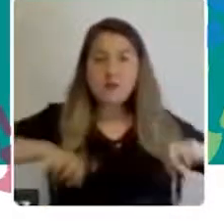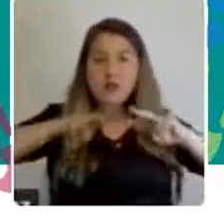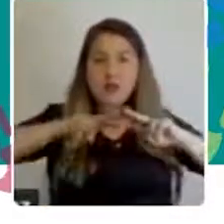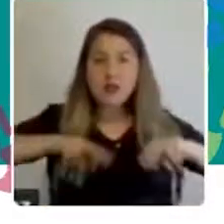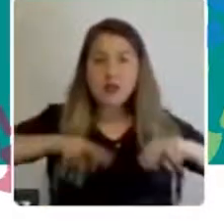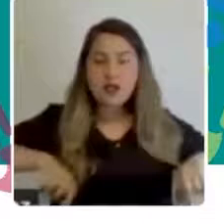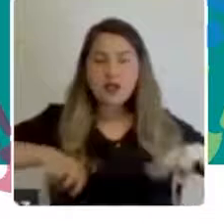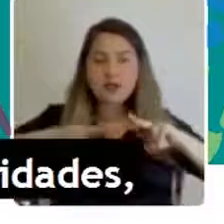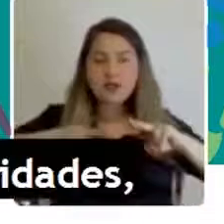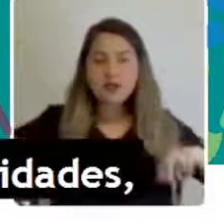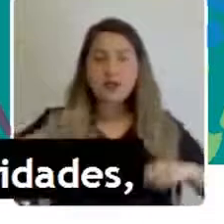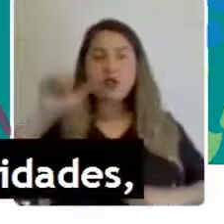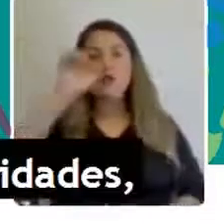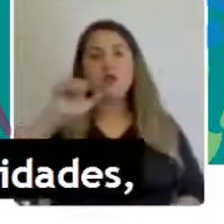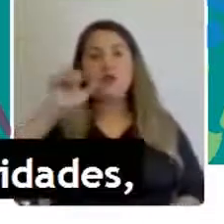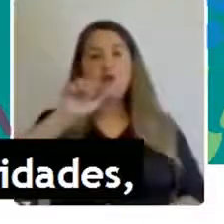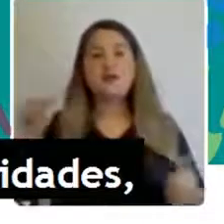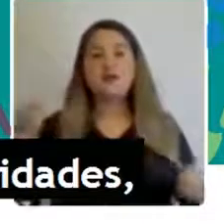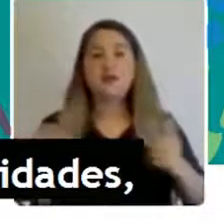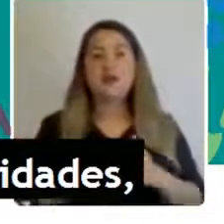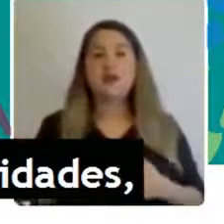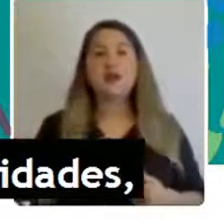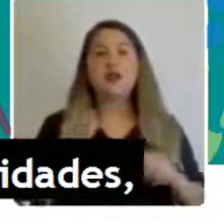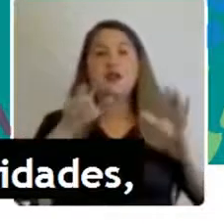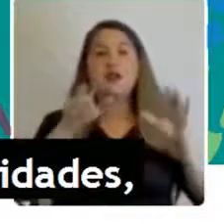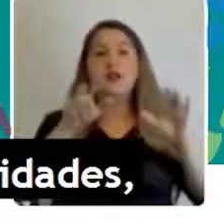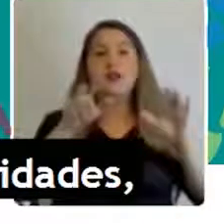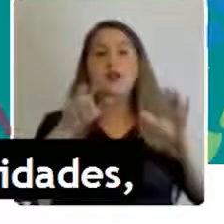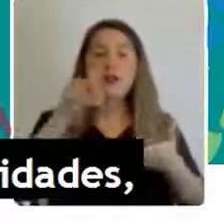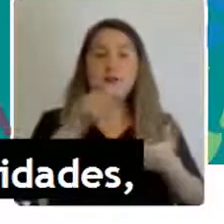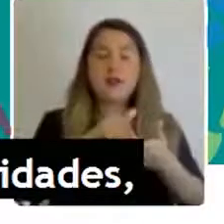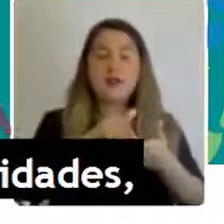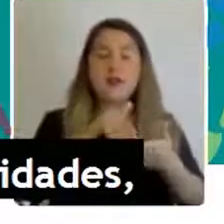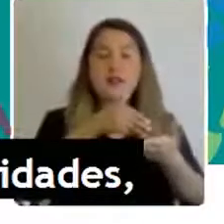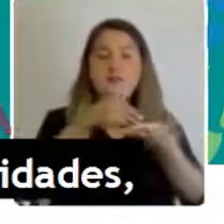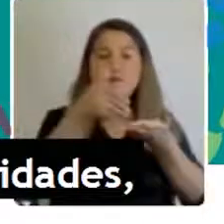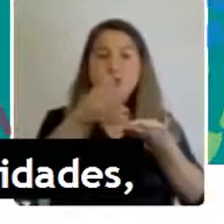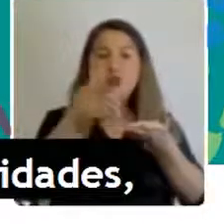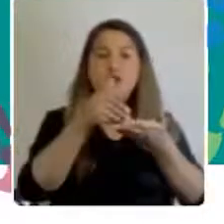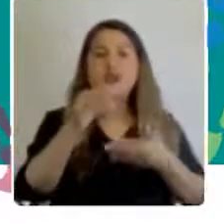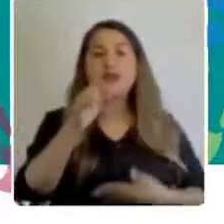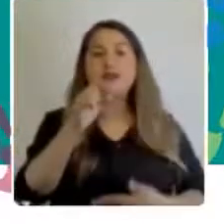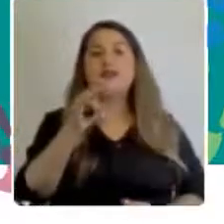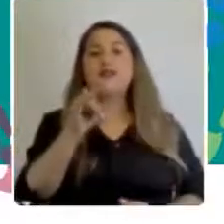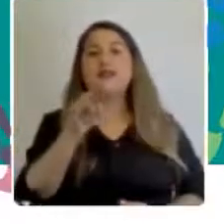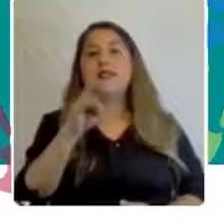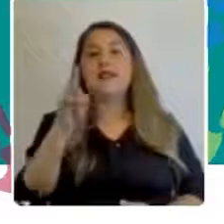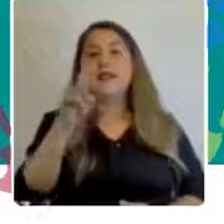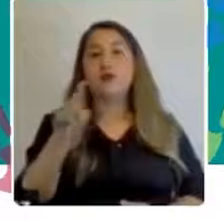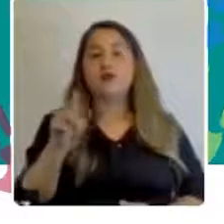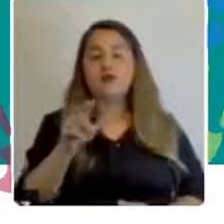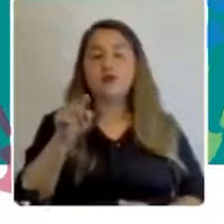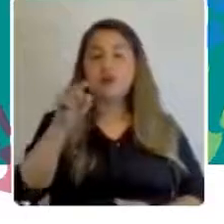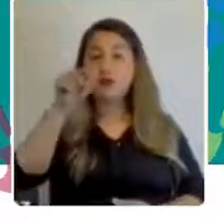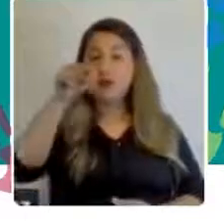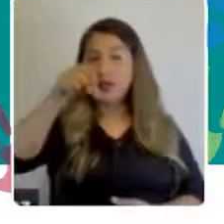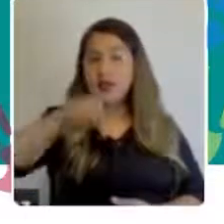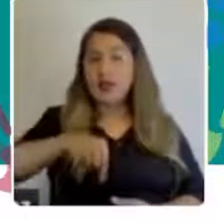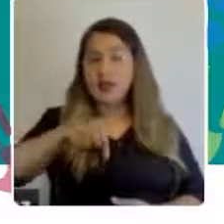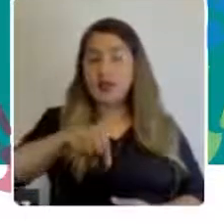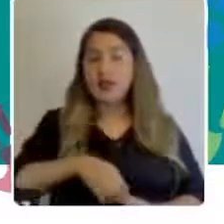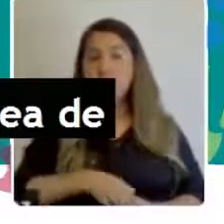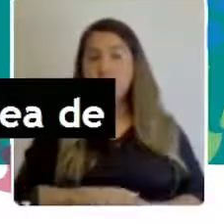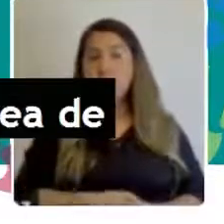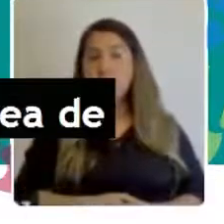program. And this is the website. There are several opportunities, several projects,